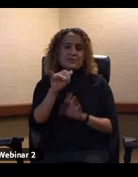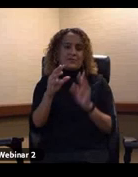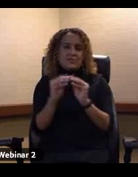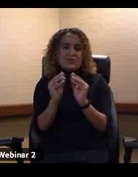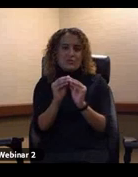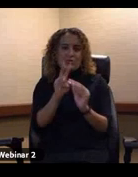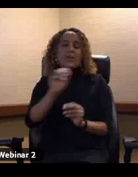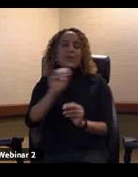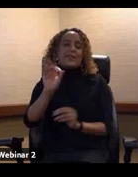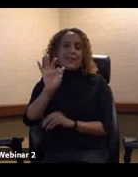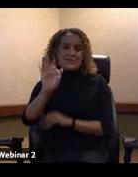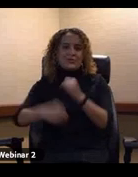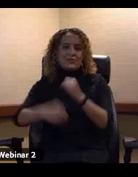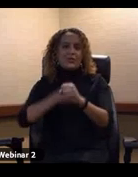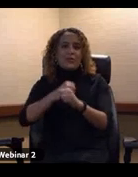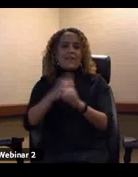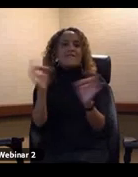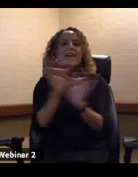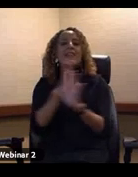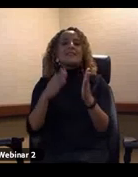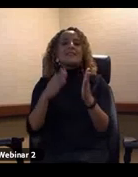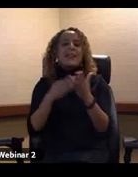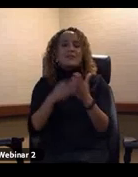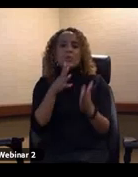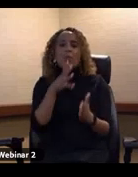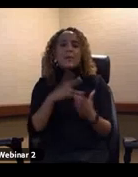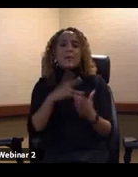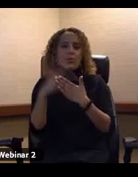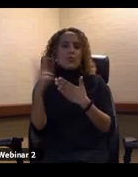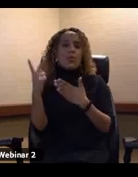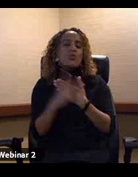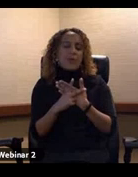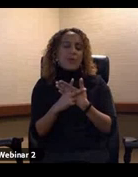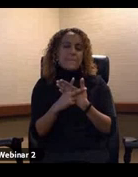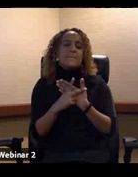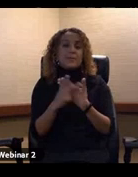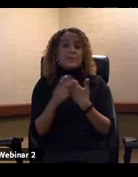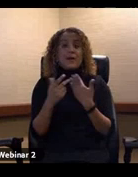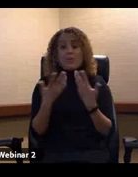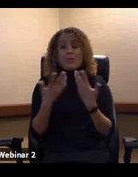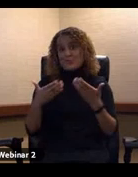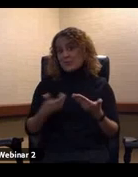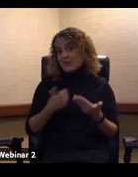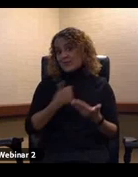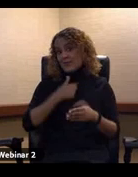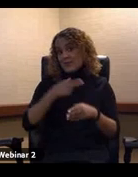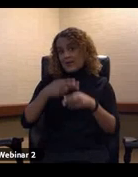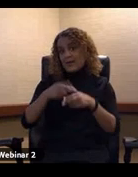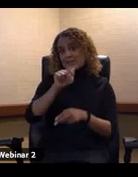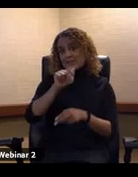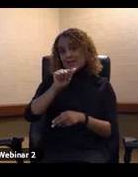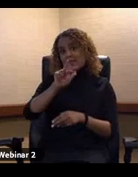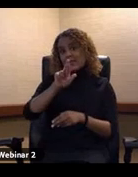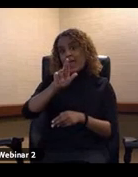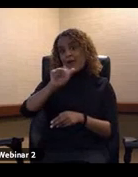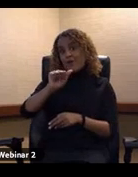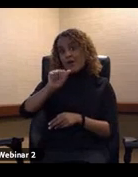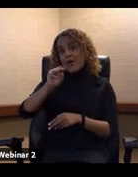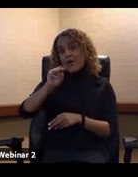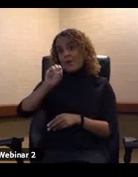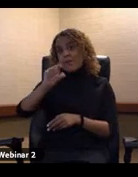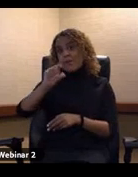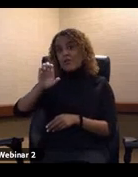year 2019 Office on Violence Against Women Underserved program. I'd like to introduce myself. My name is Kara Mahler.